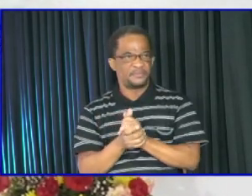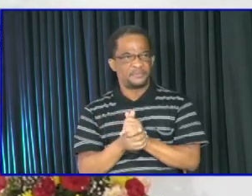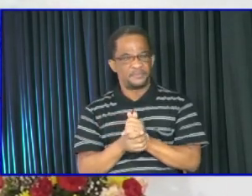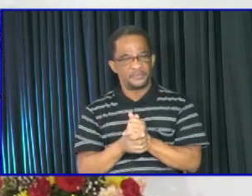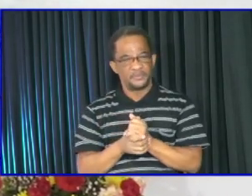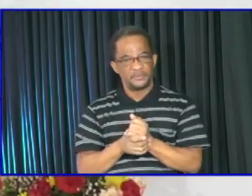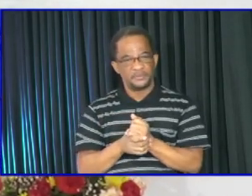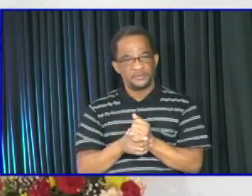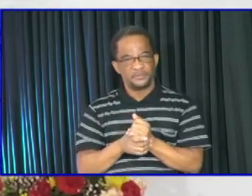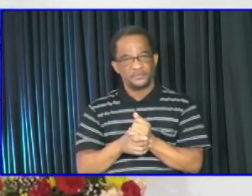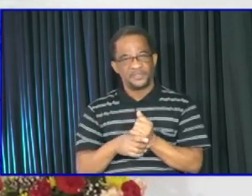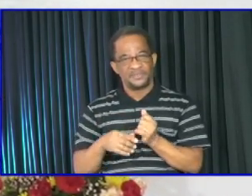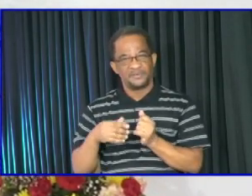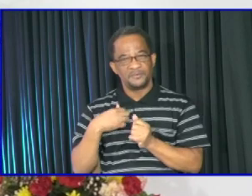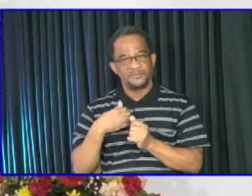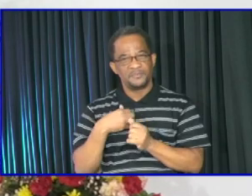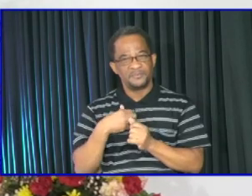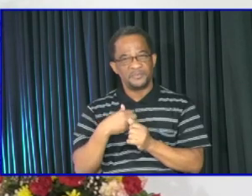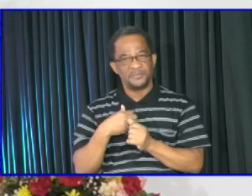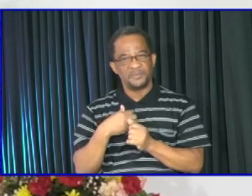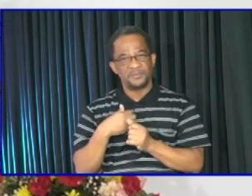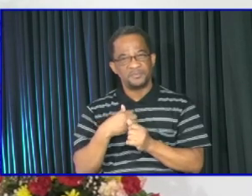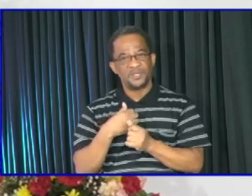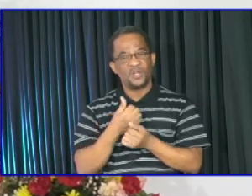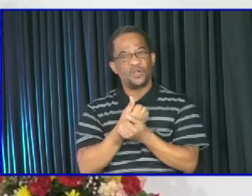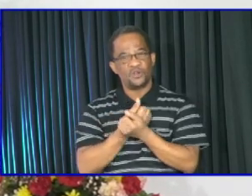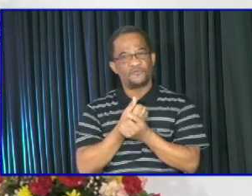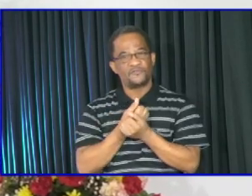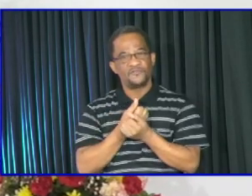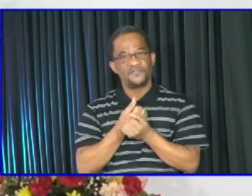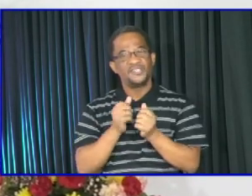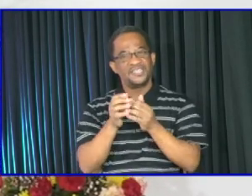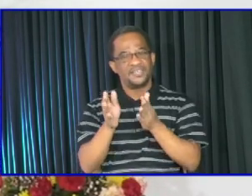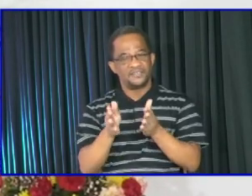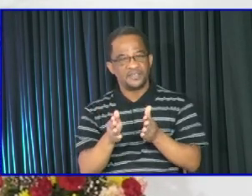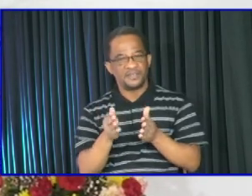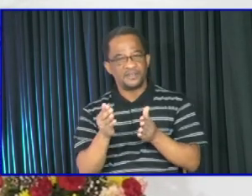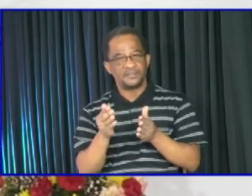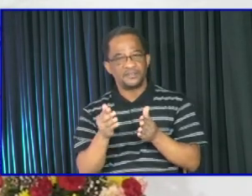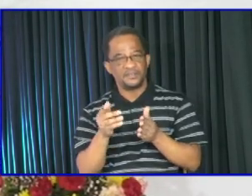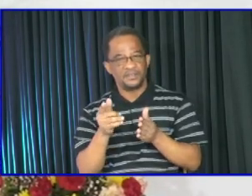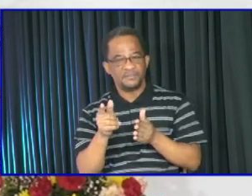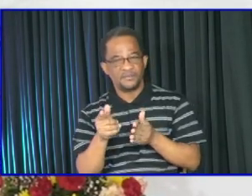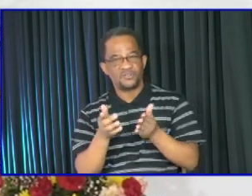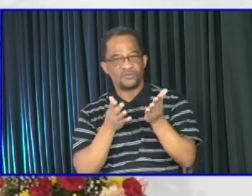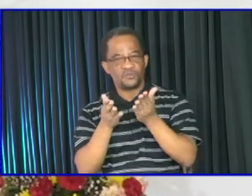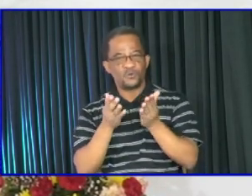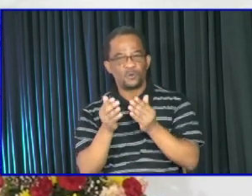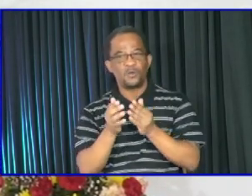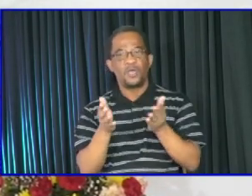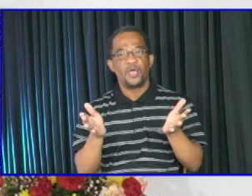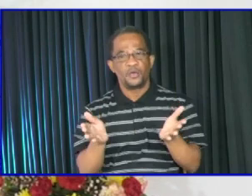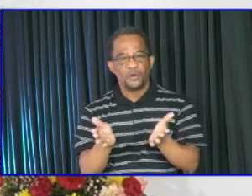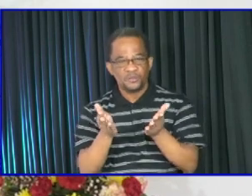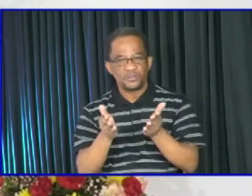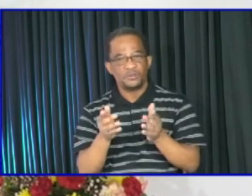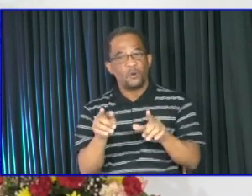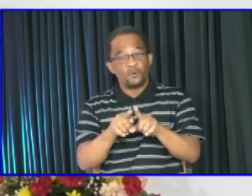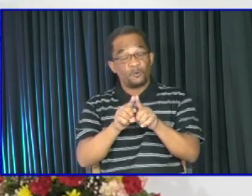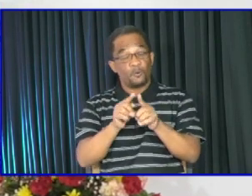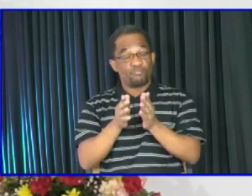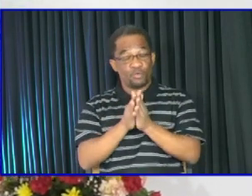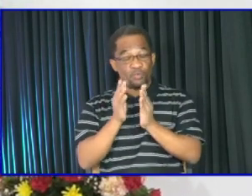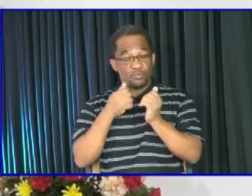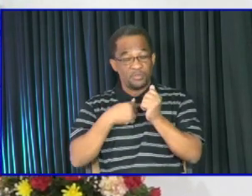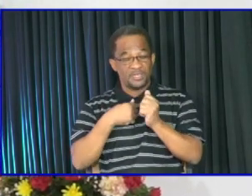I admire the leaders of our church. They have been serving to encourage me and to pray with me and for